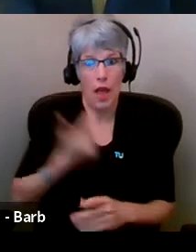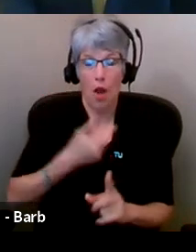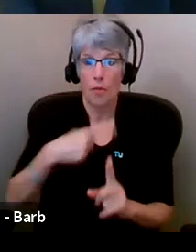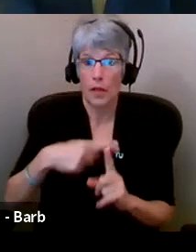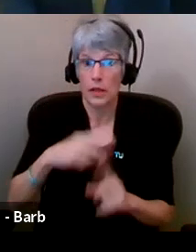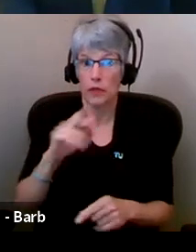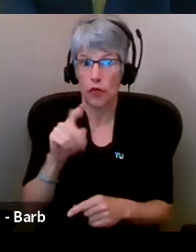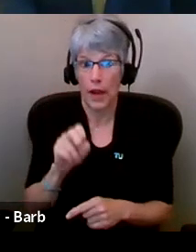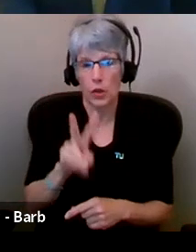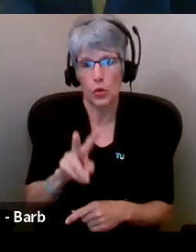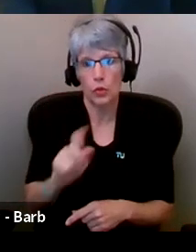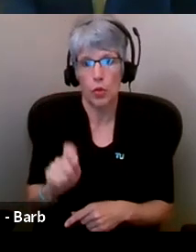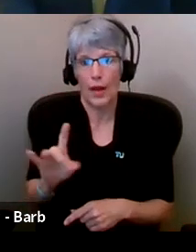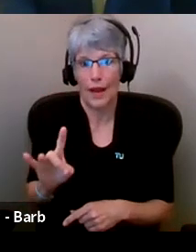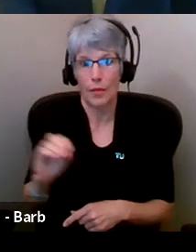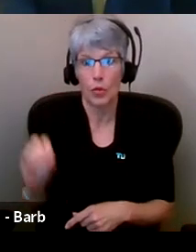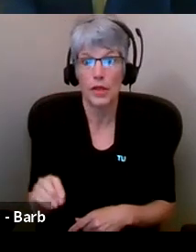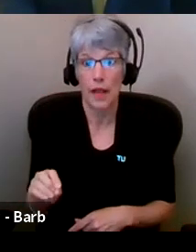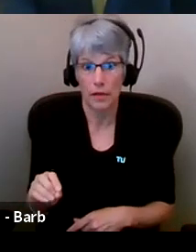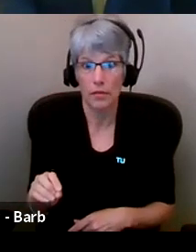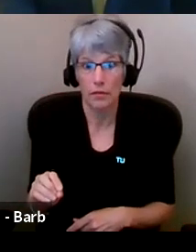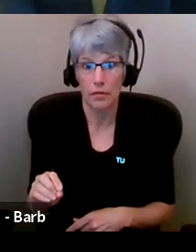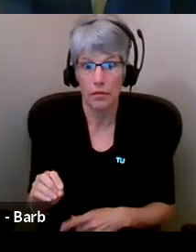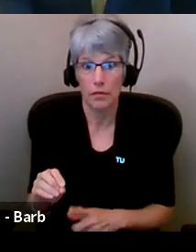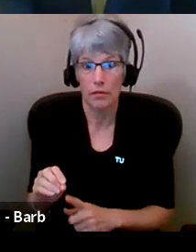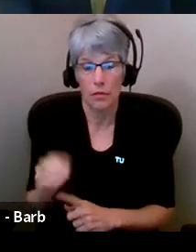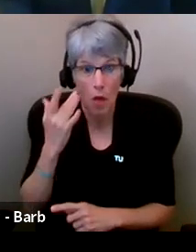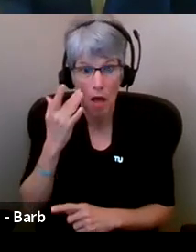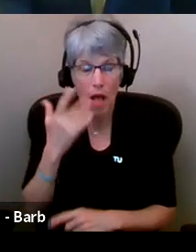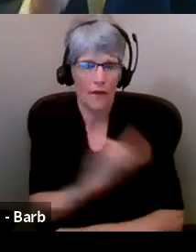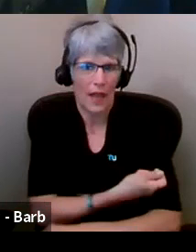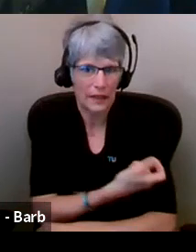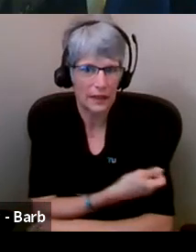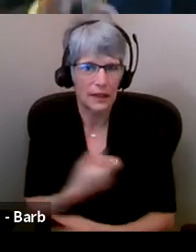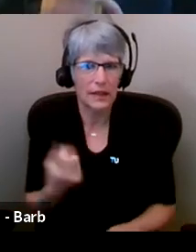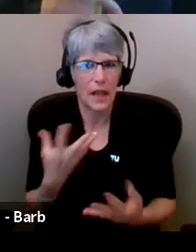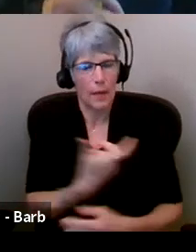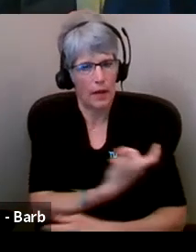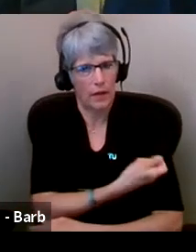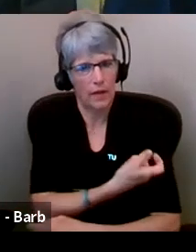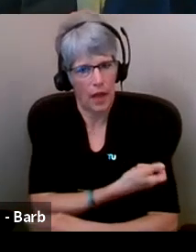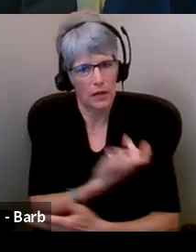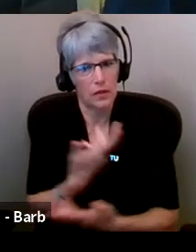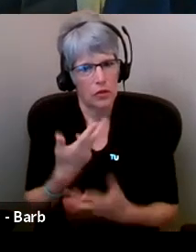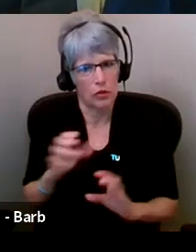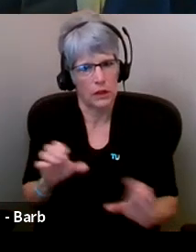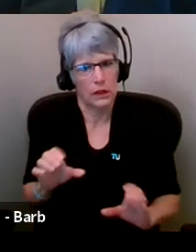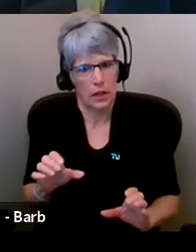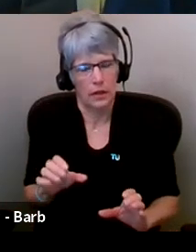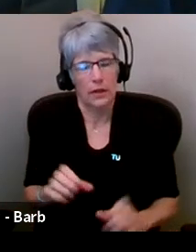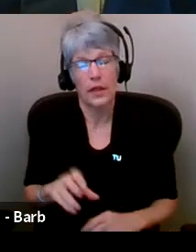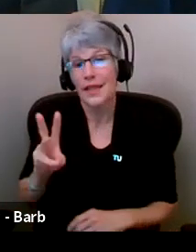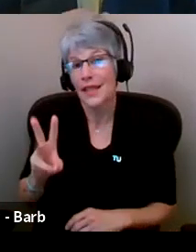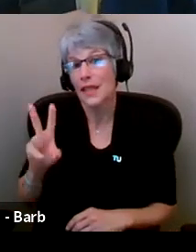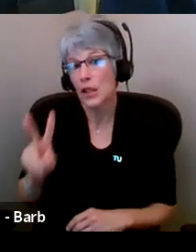was 2.8% attributed to the vaccines and the amount of vaccines that have been distributed within this state.